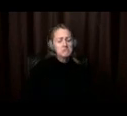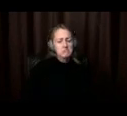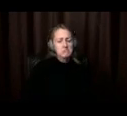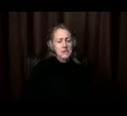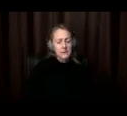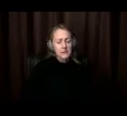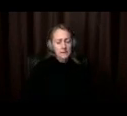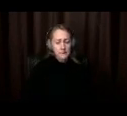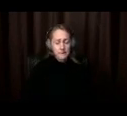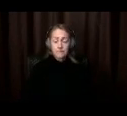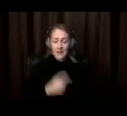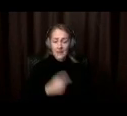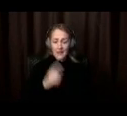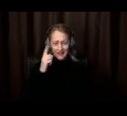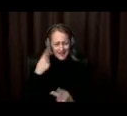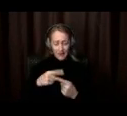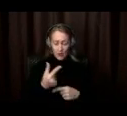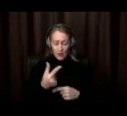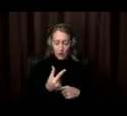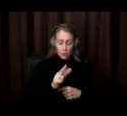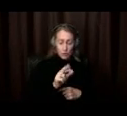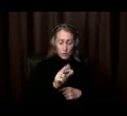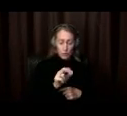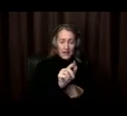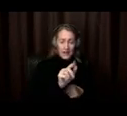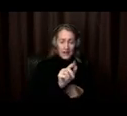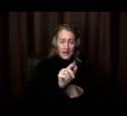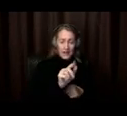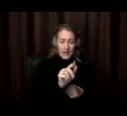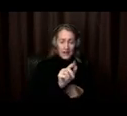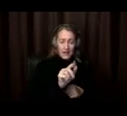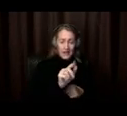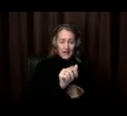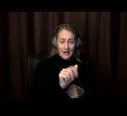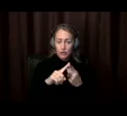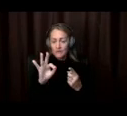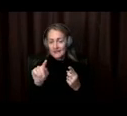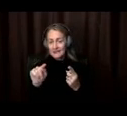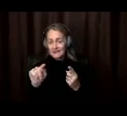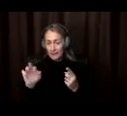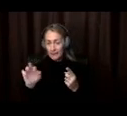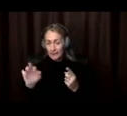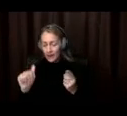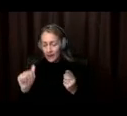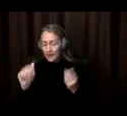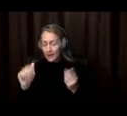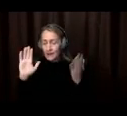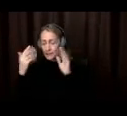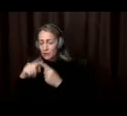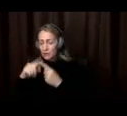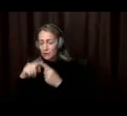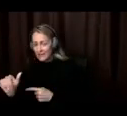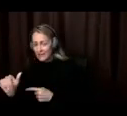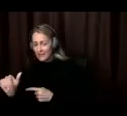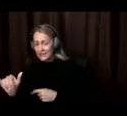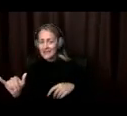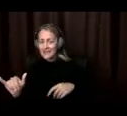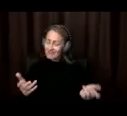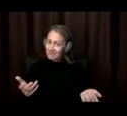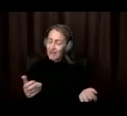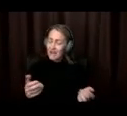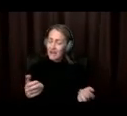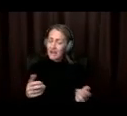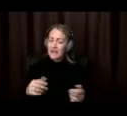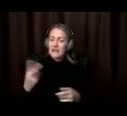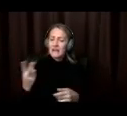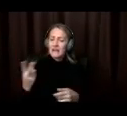Think about Greta's situation as opposed to Fatima's or Jerry's. Fatima and Jerry are members of marginalized